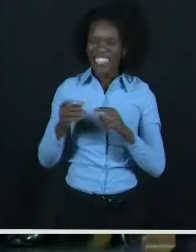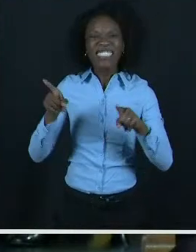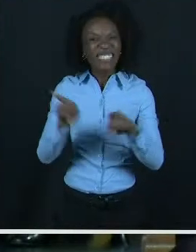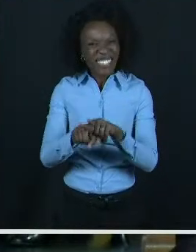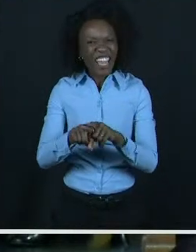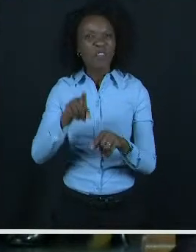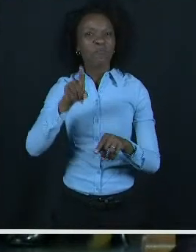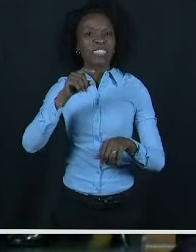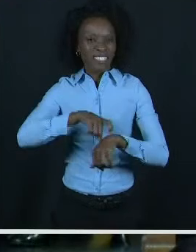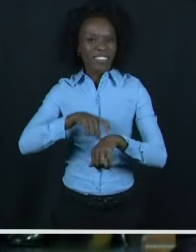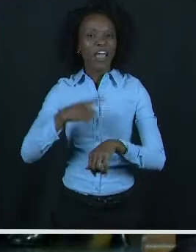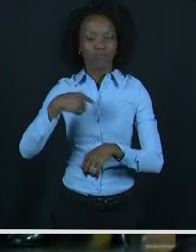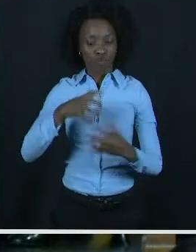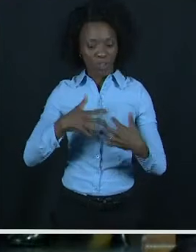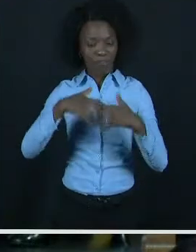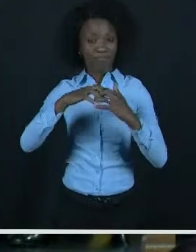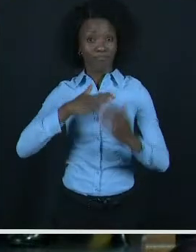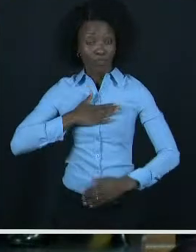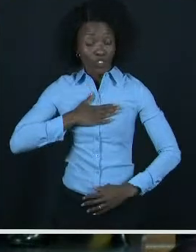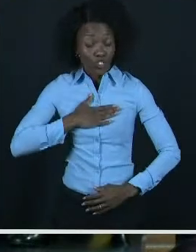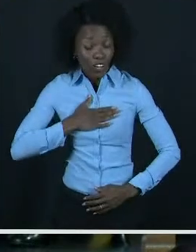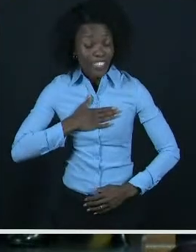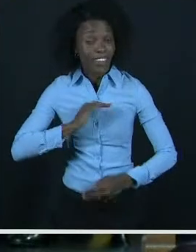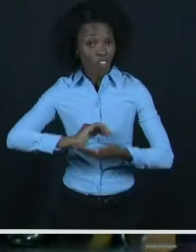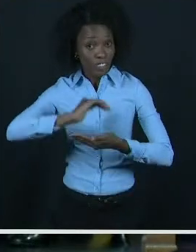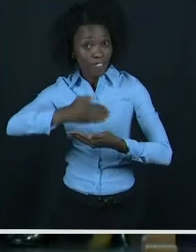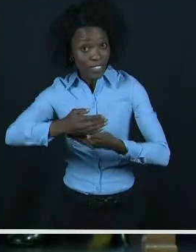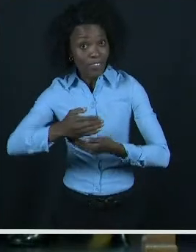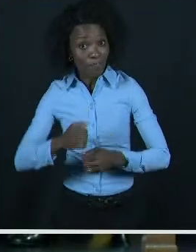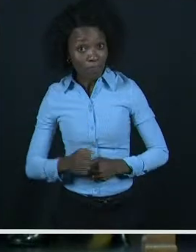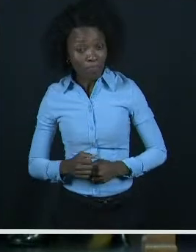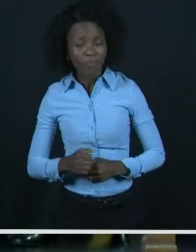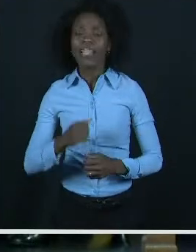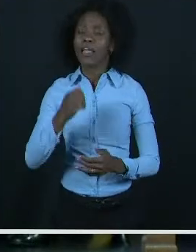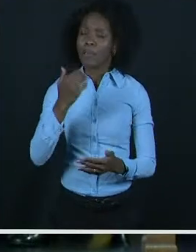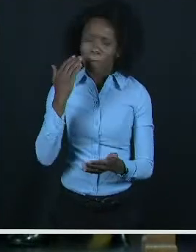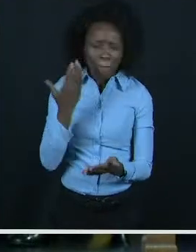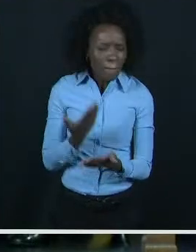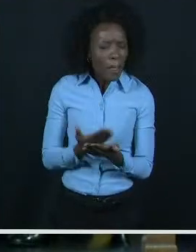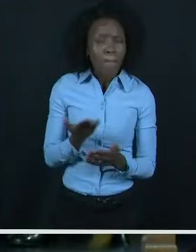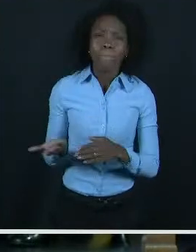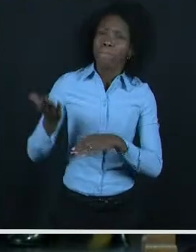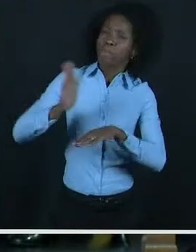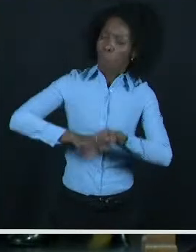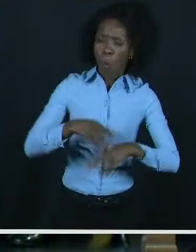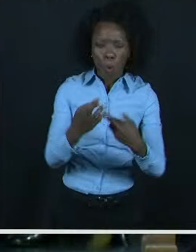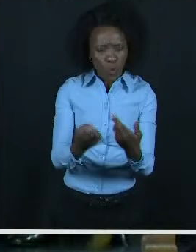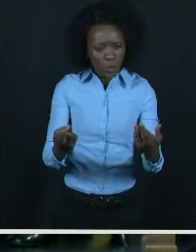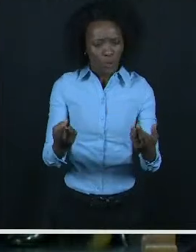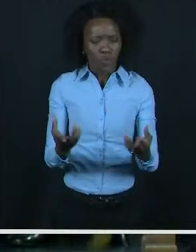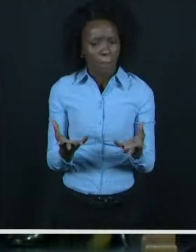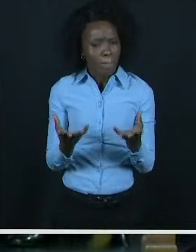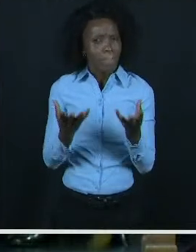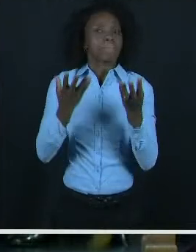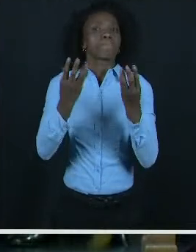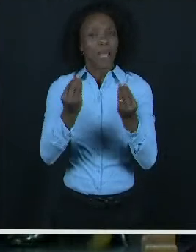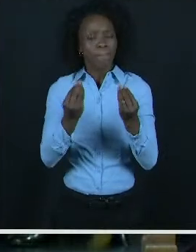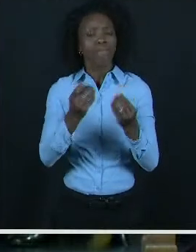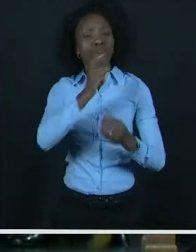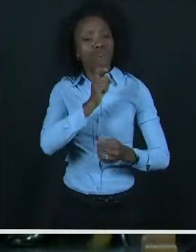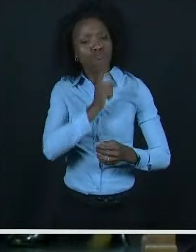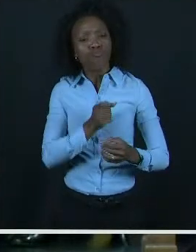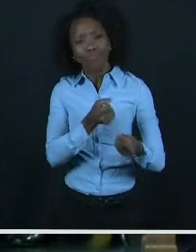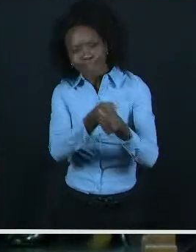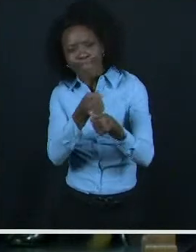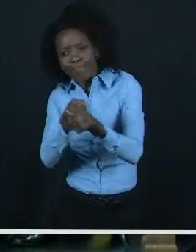Fund, to make more resources available and where they are needed most. And I will continue